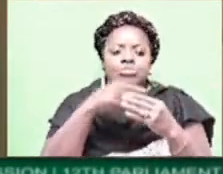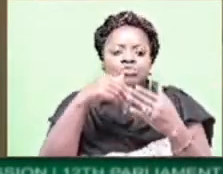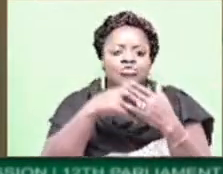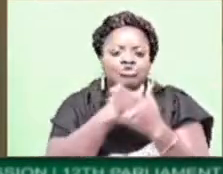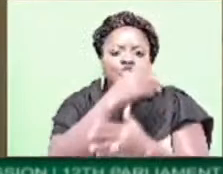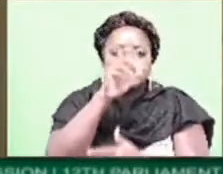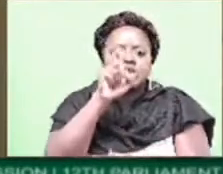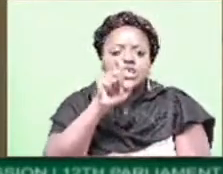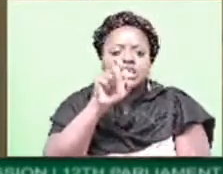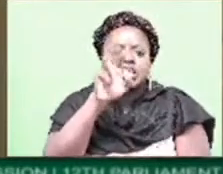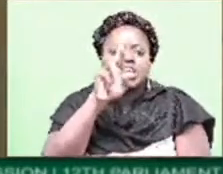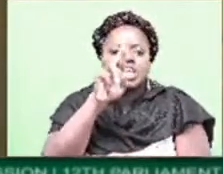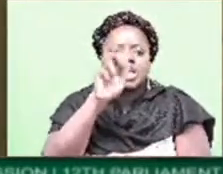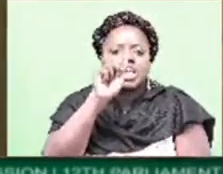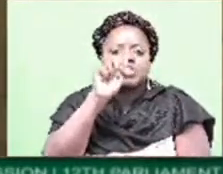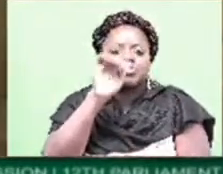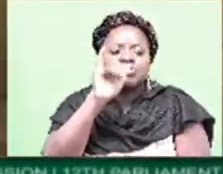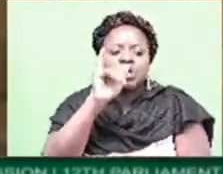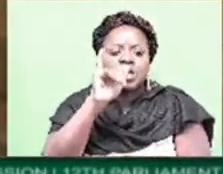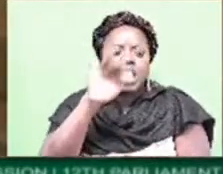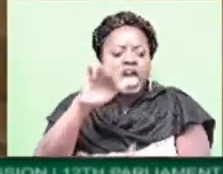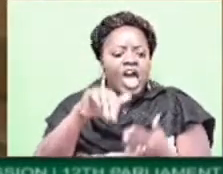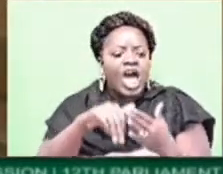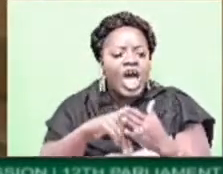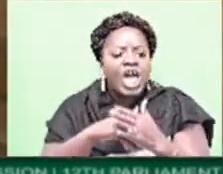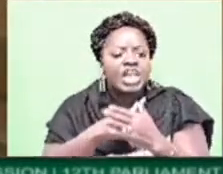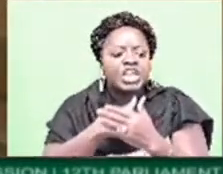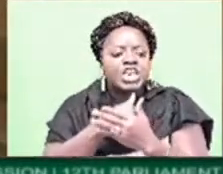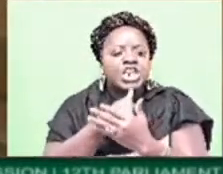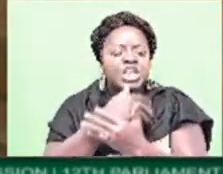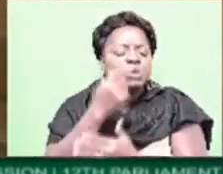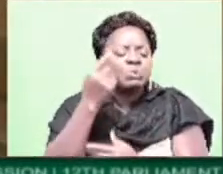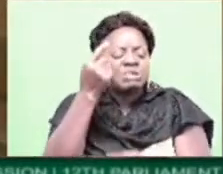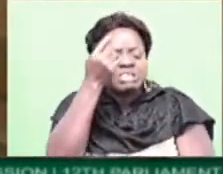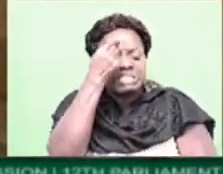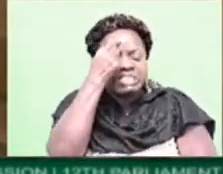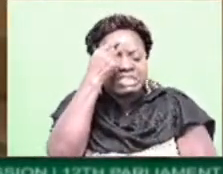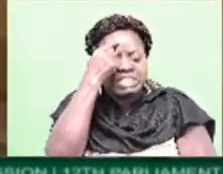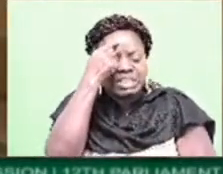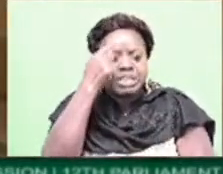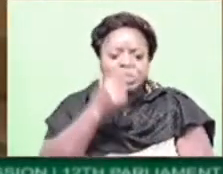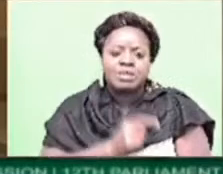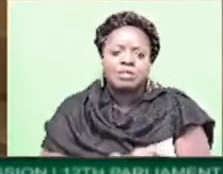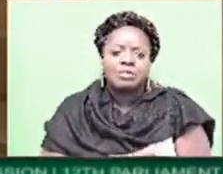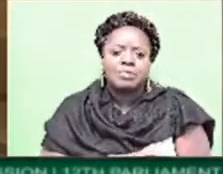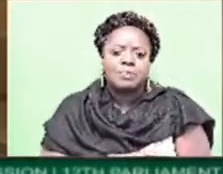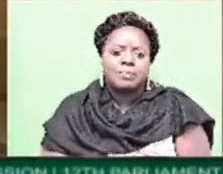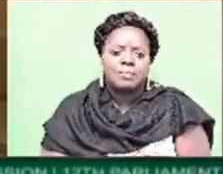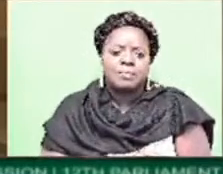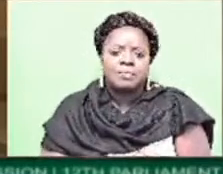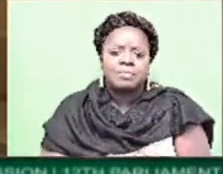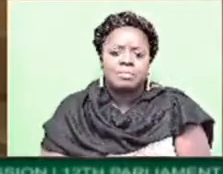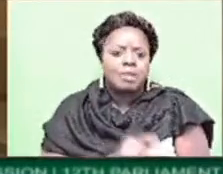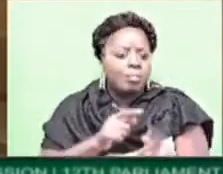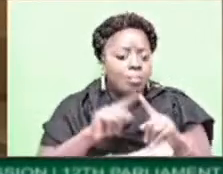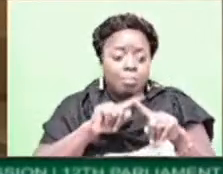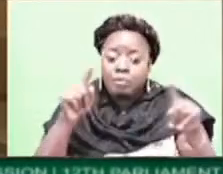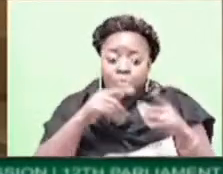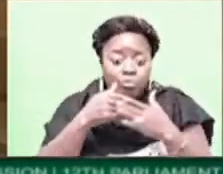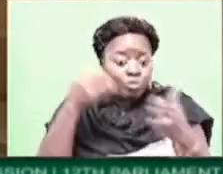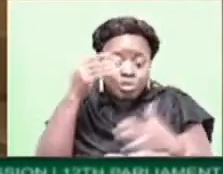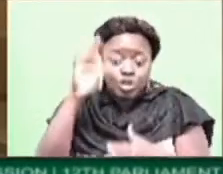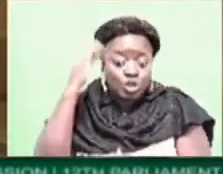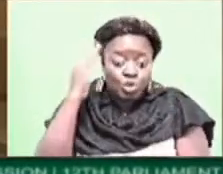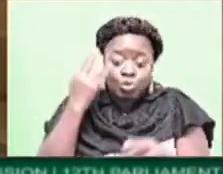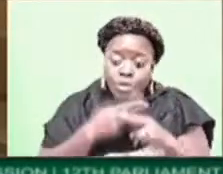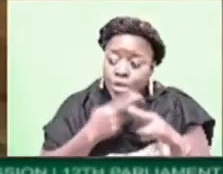and this new type of pneumonia. At that time, we had no name for it. At that time, we did not know